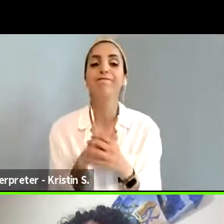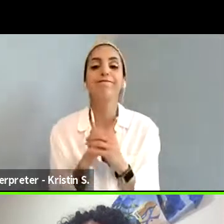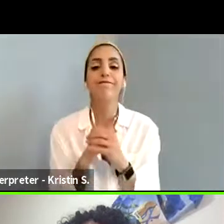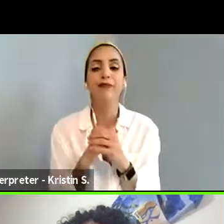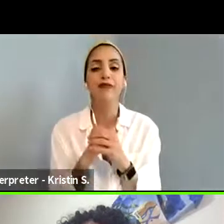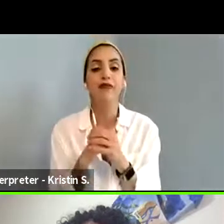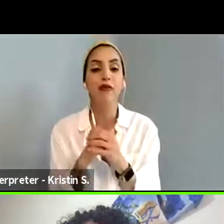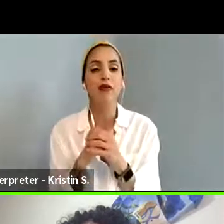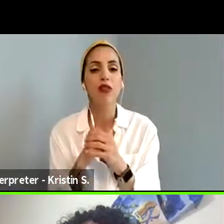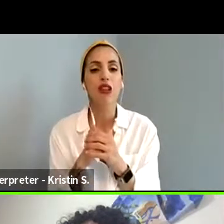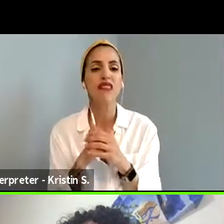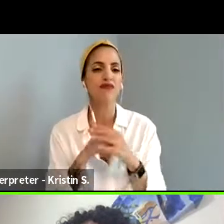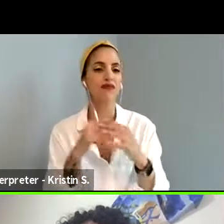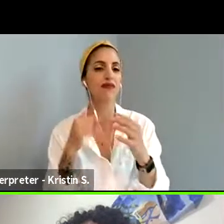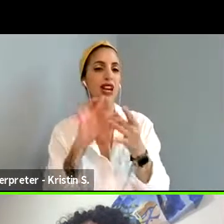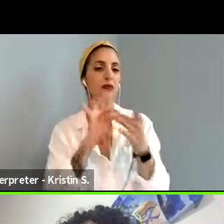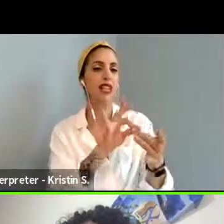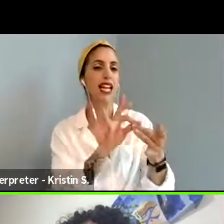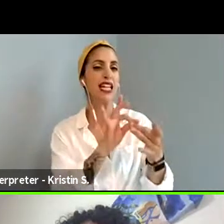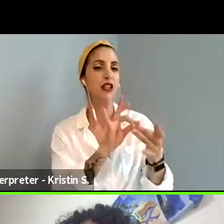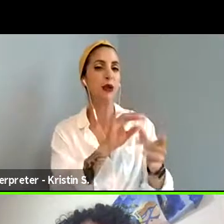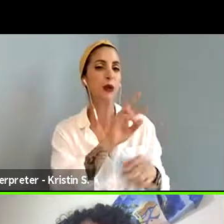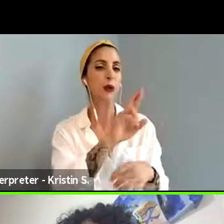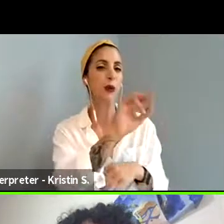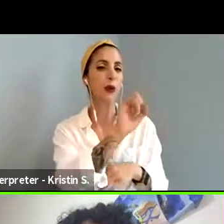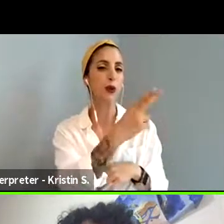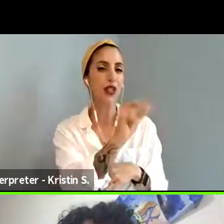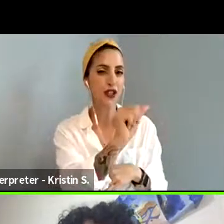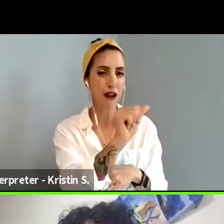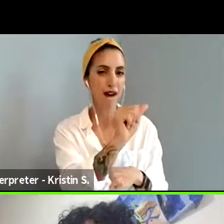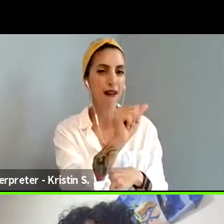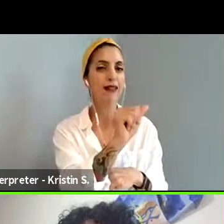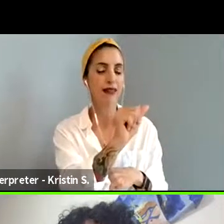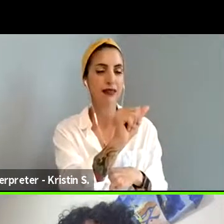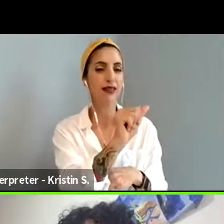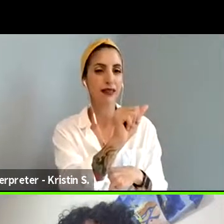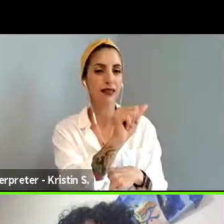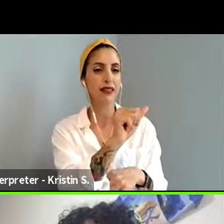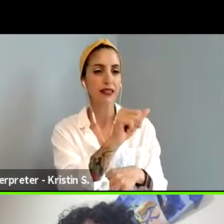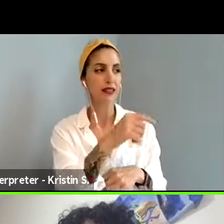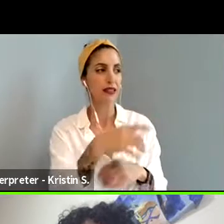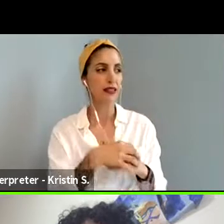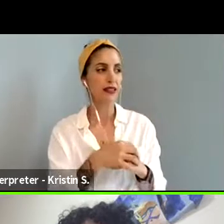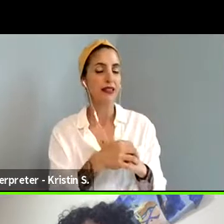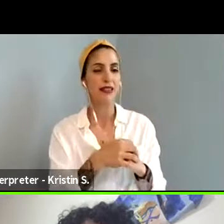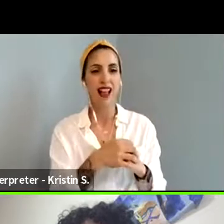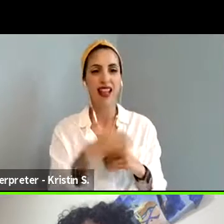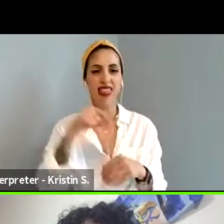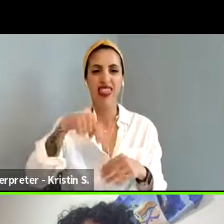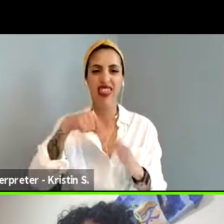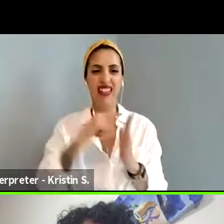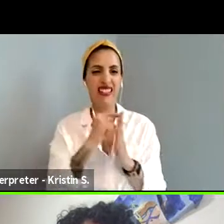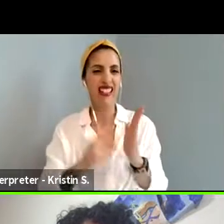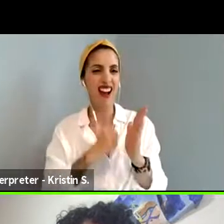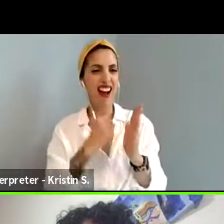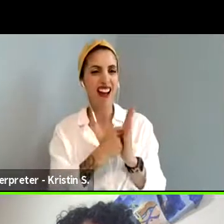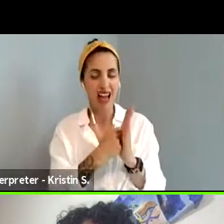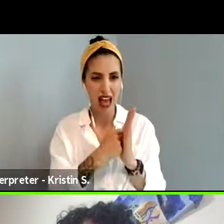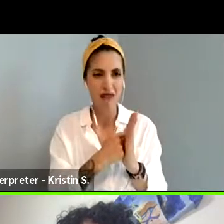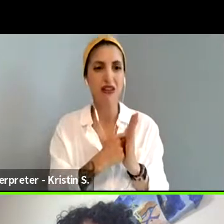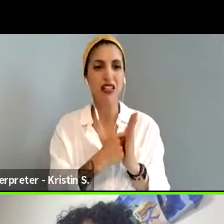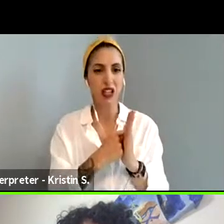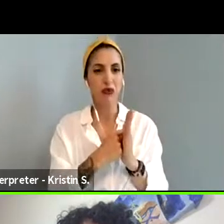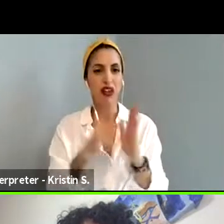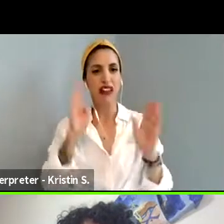I relate to what Risha brought up, which was that it was a really internal